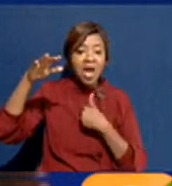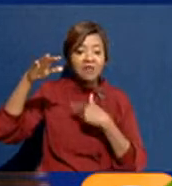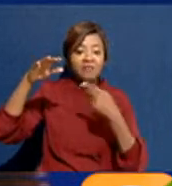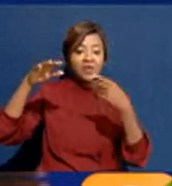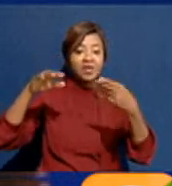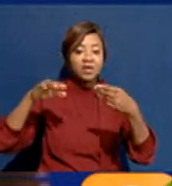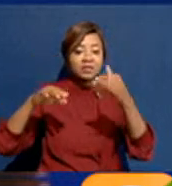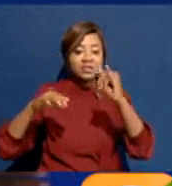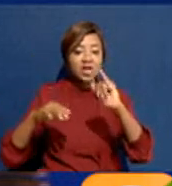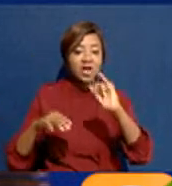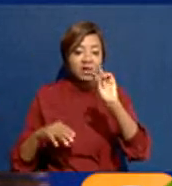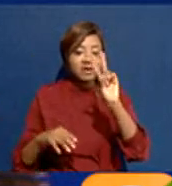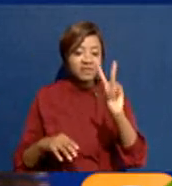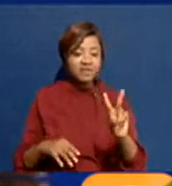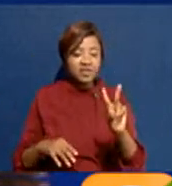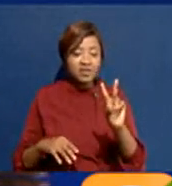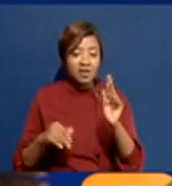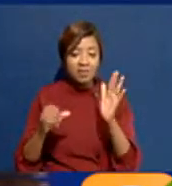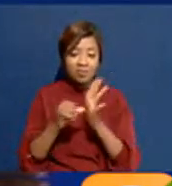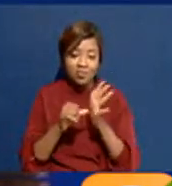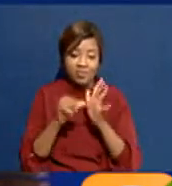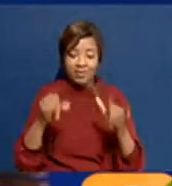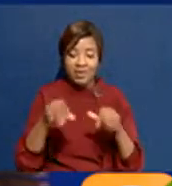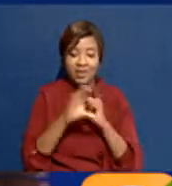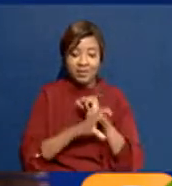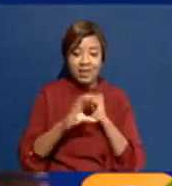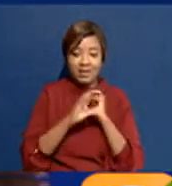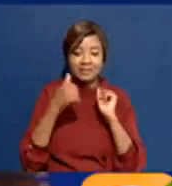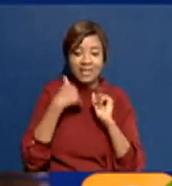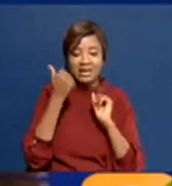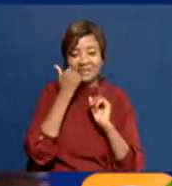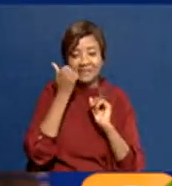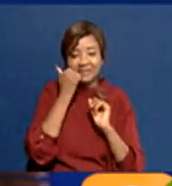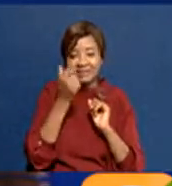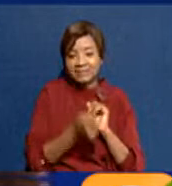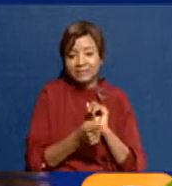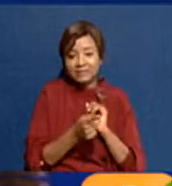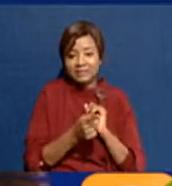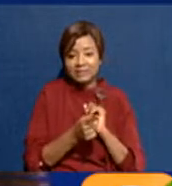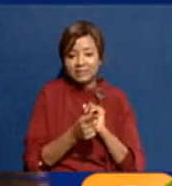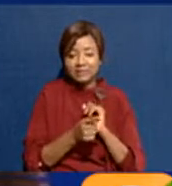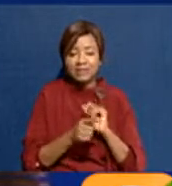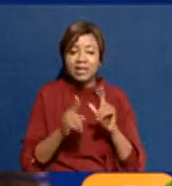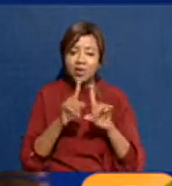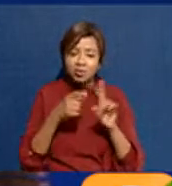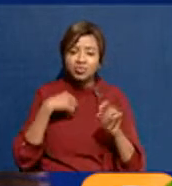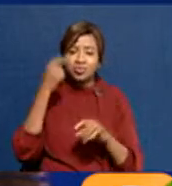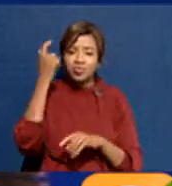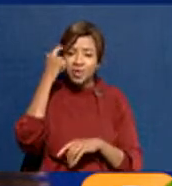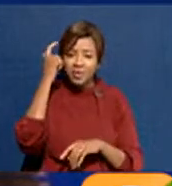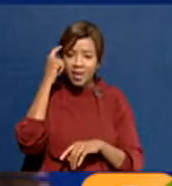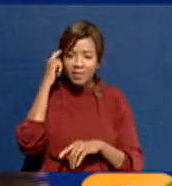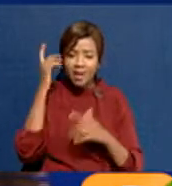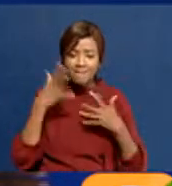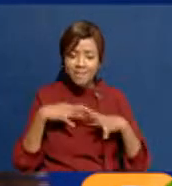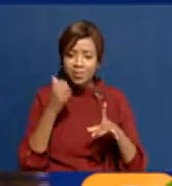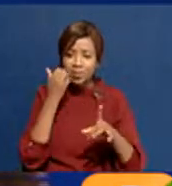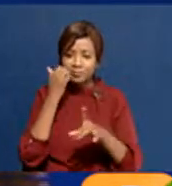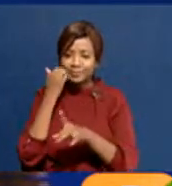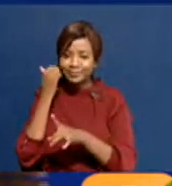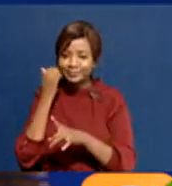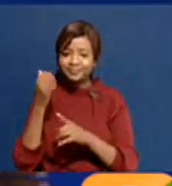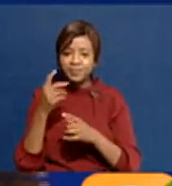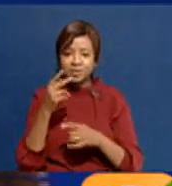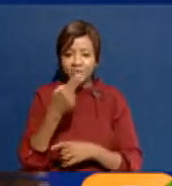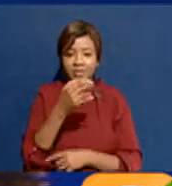know, pandemic in this country. And remember that actually patients who actually have HIV, who are